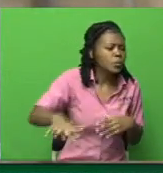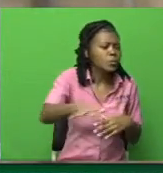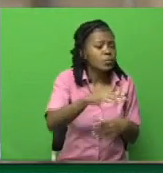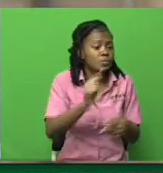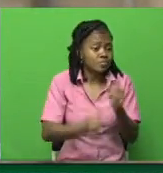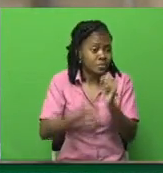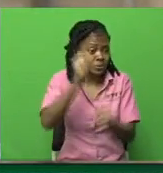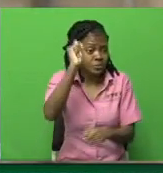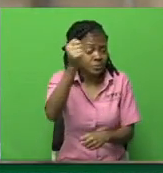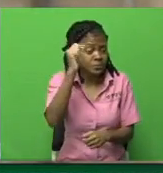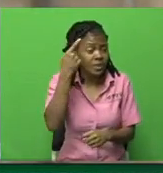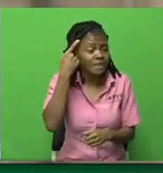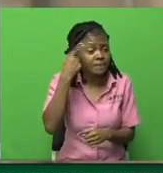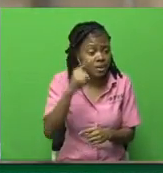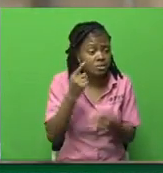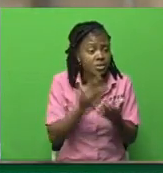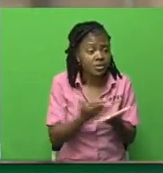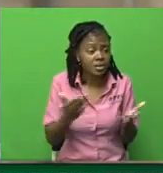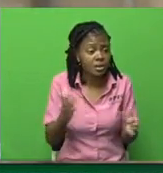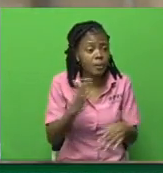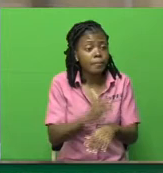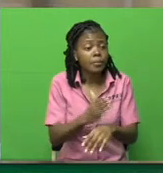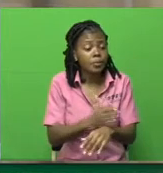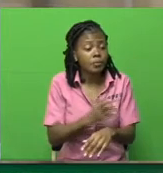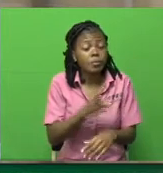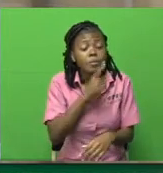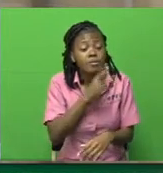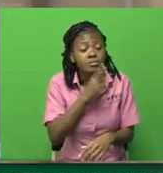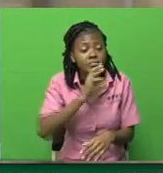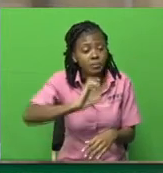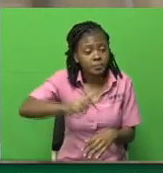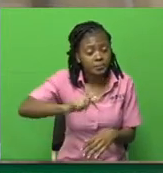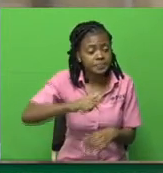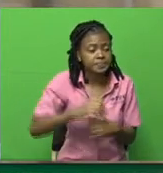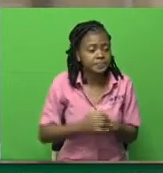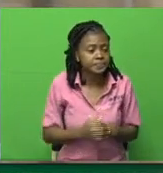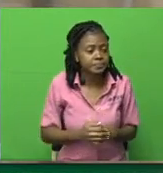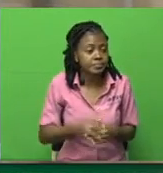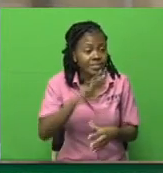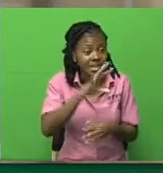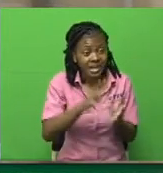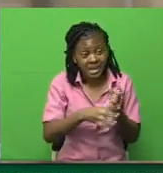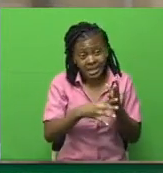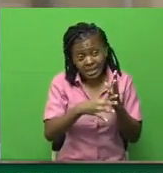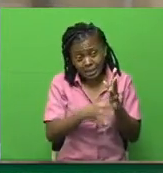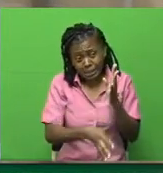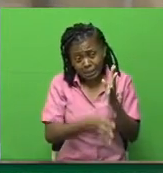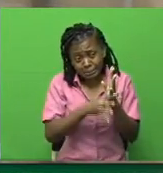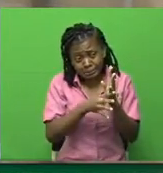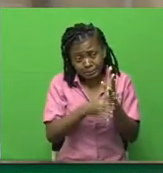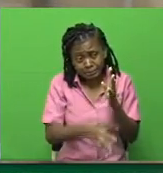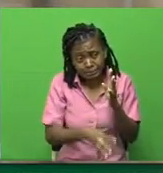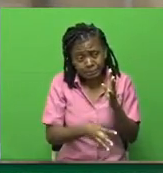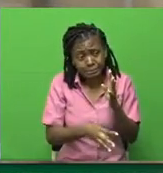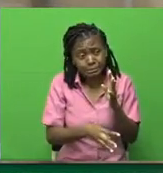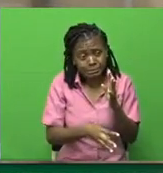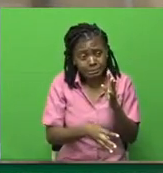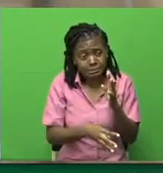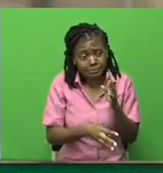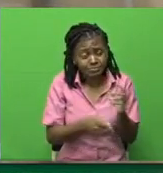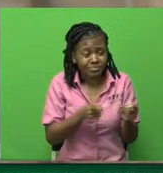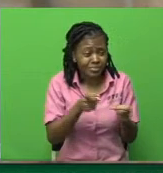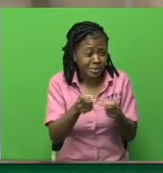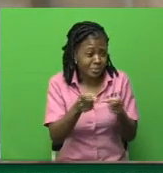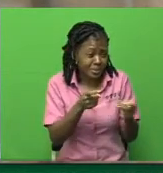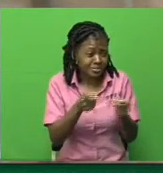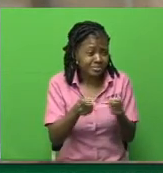will see an improvement in our water supply with respect to leak management before I move on from Wasa with respect to leak management when